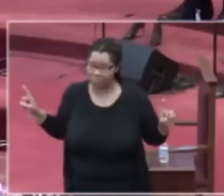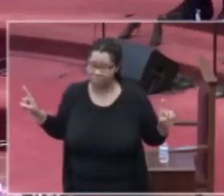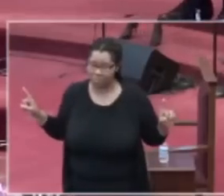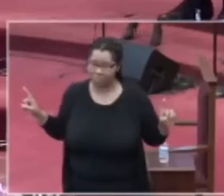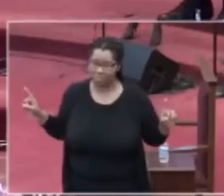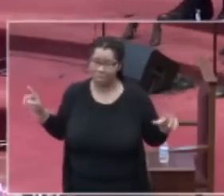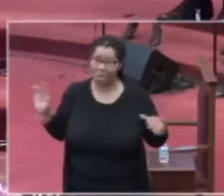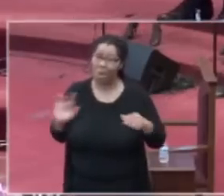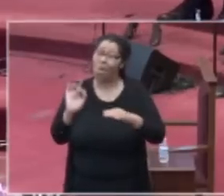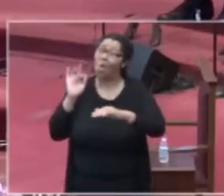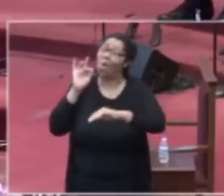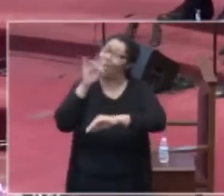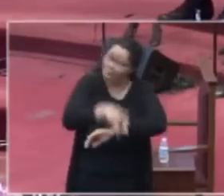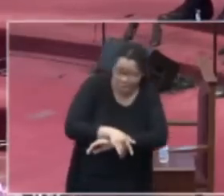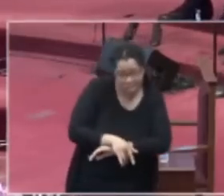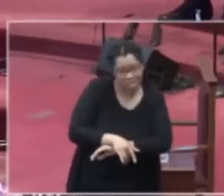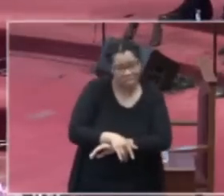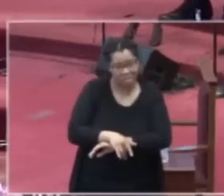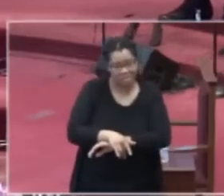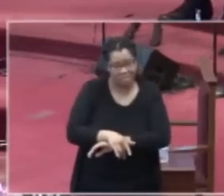that early.